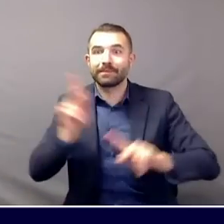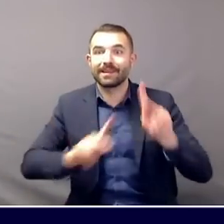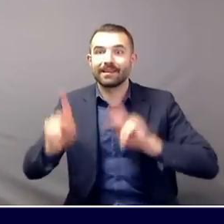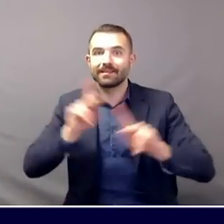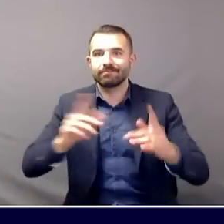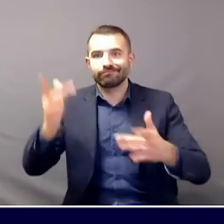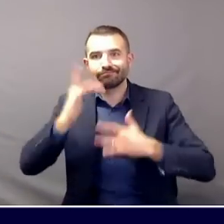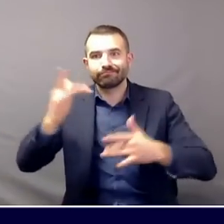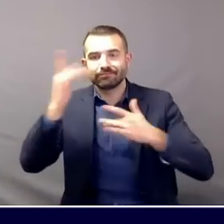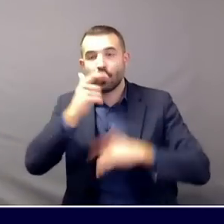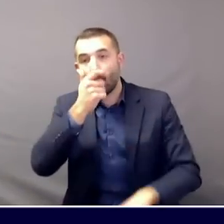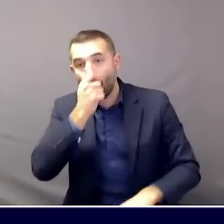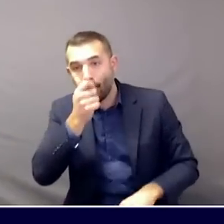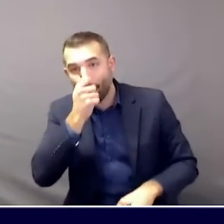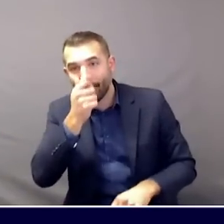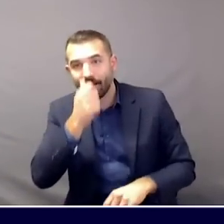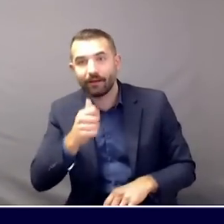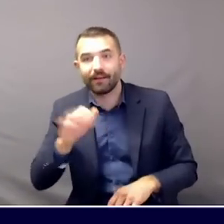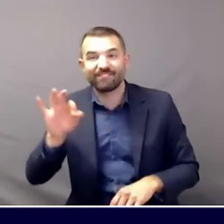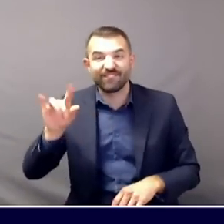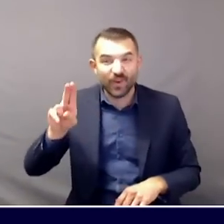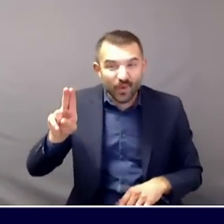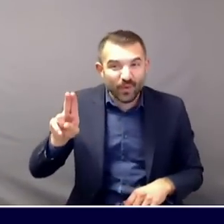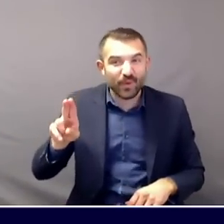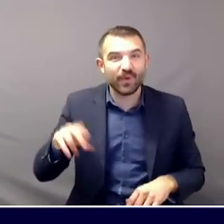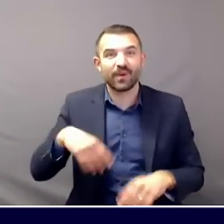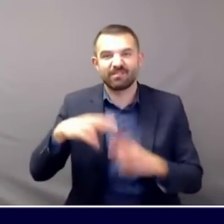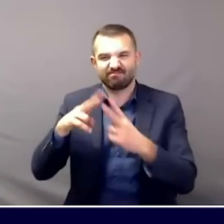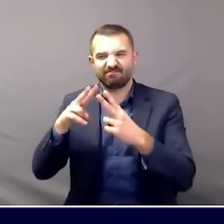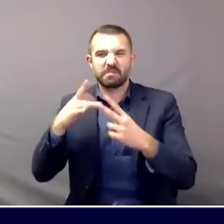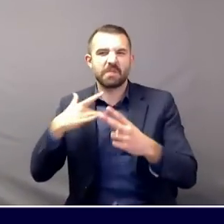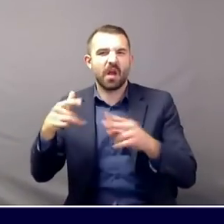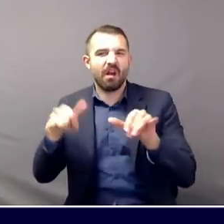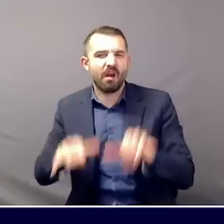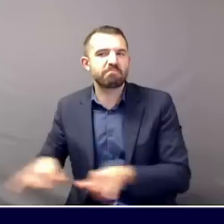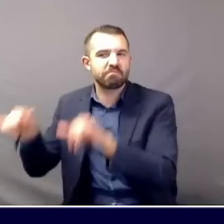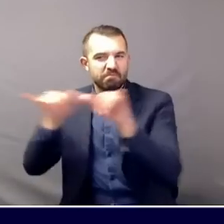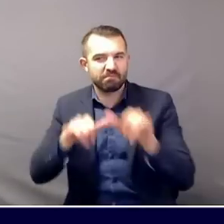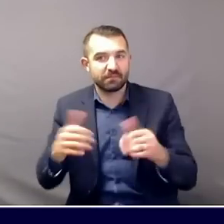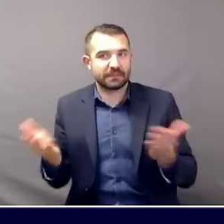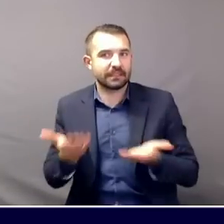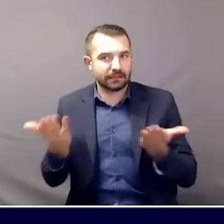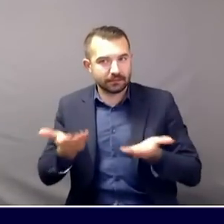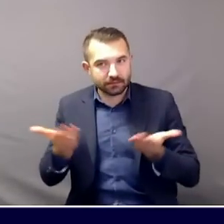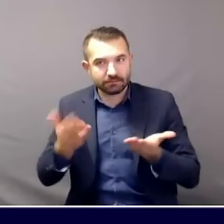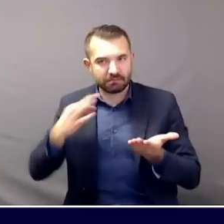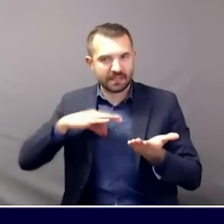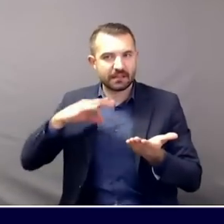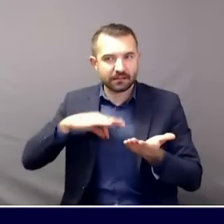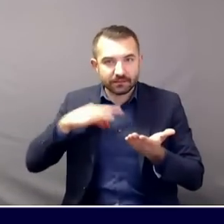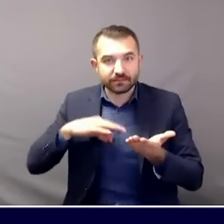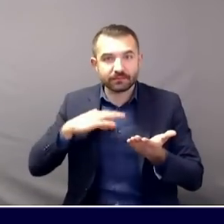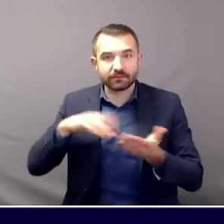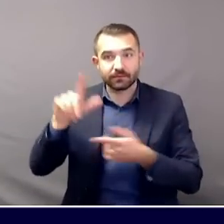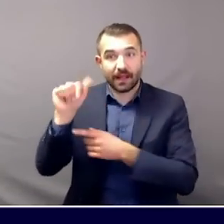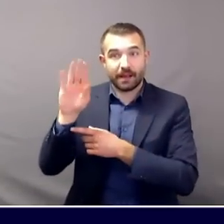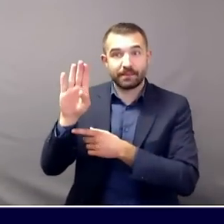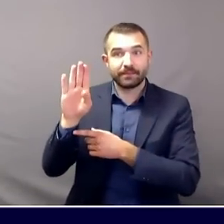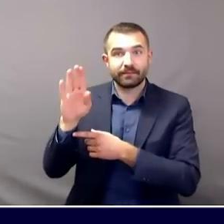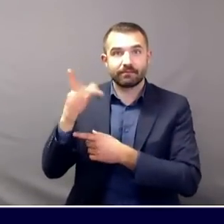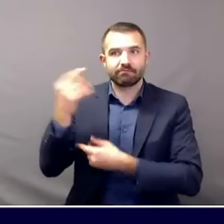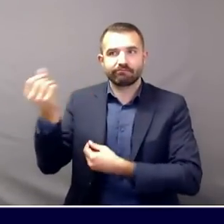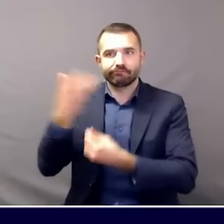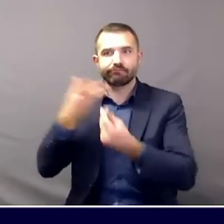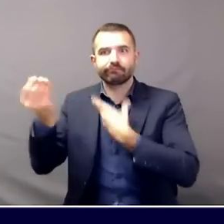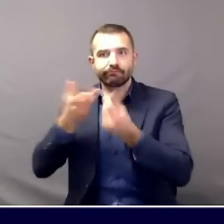flu. Here in Maine, laboratories across the state are reporting to us